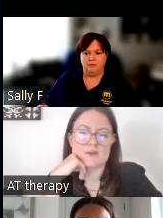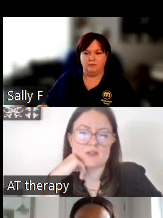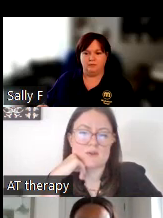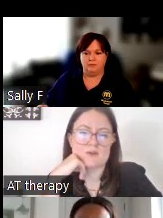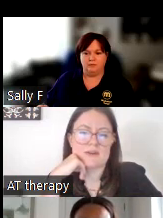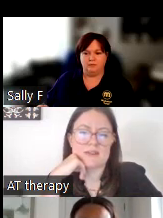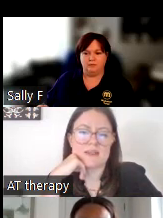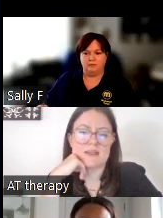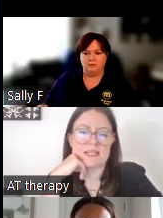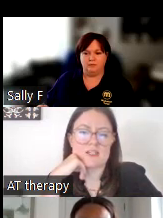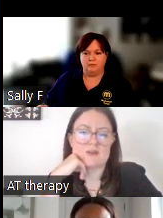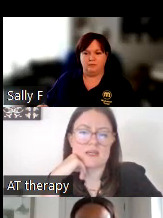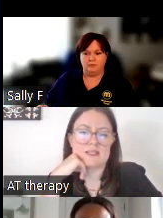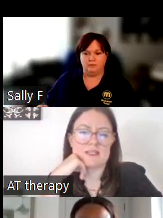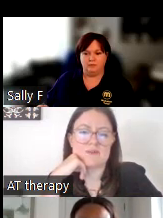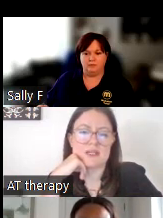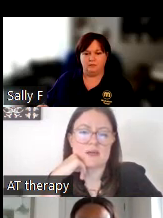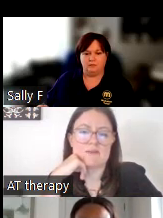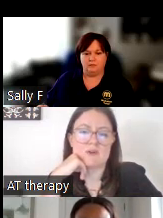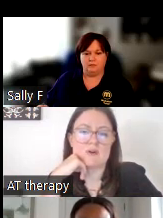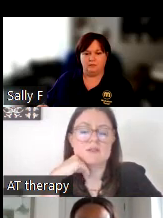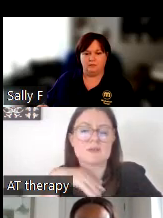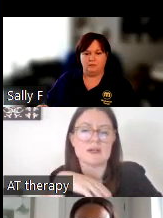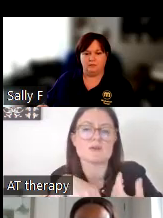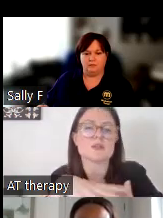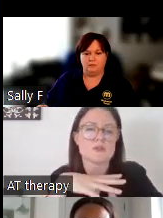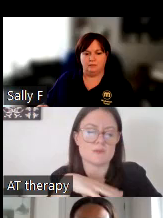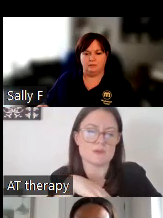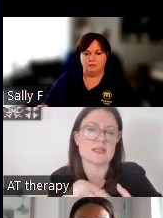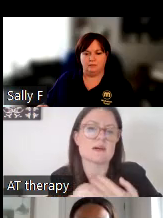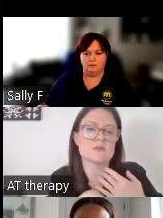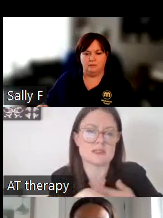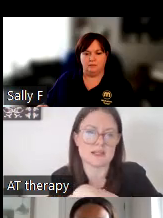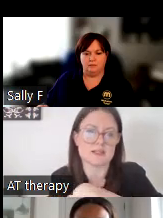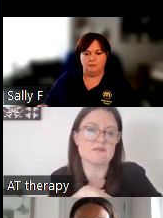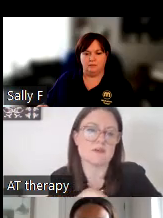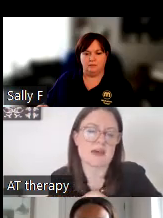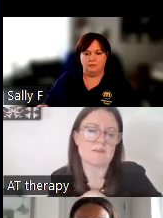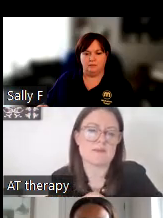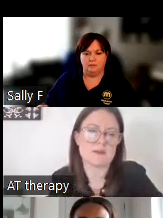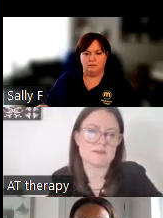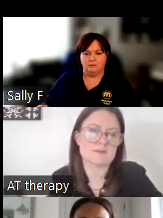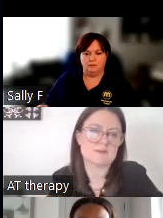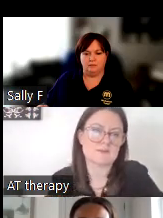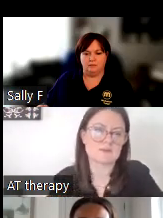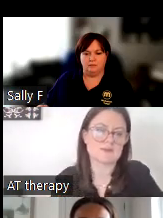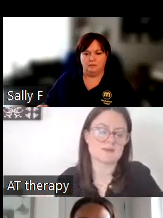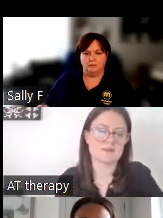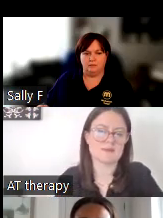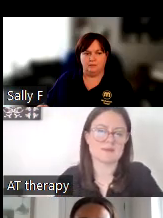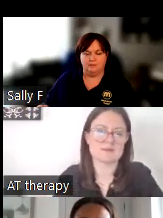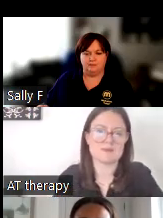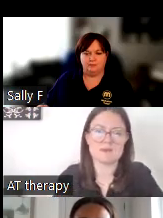doesn't just equip someone with the additional means to communicate with us, but it also supports that understanding for them.